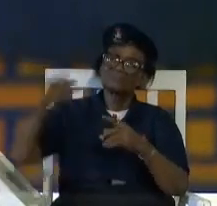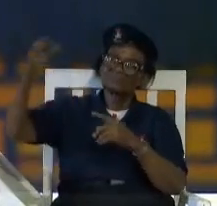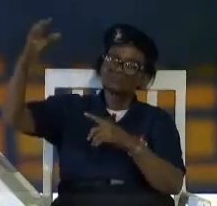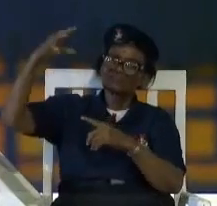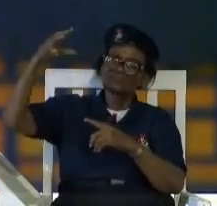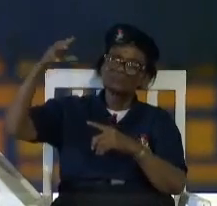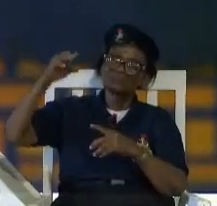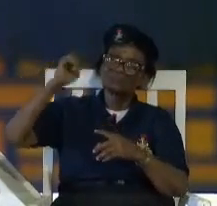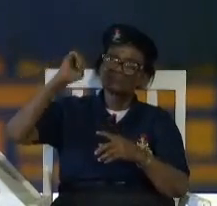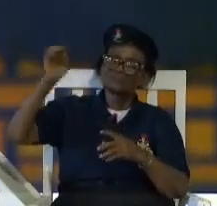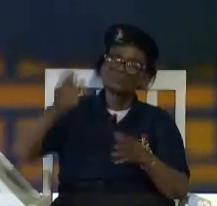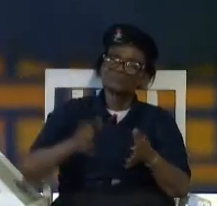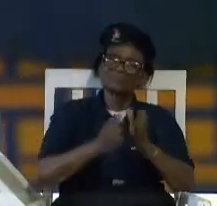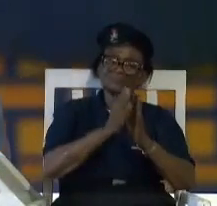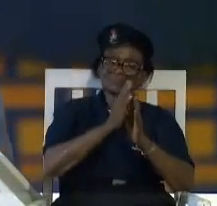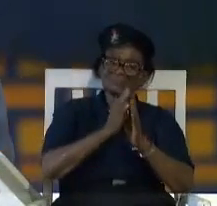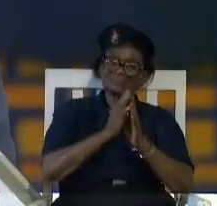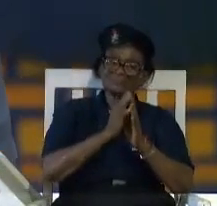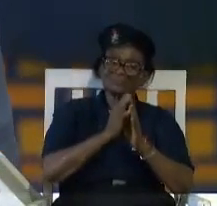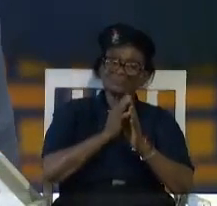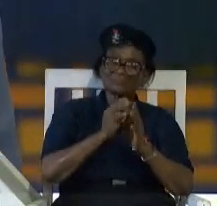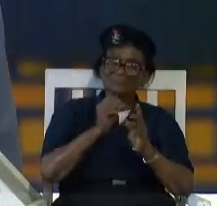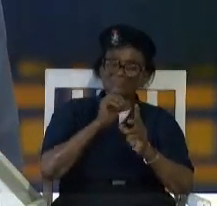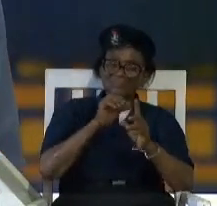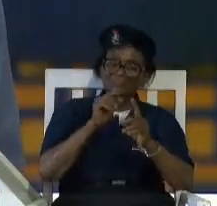He expects every word you speak